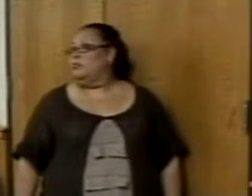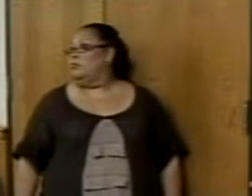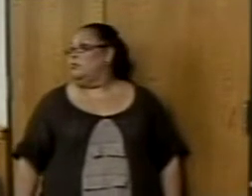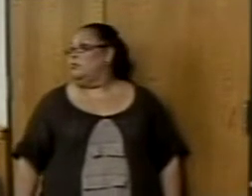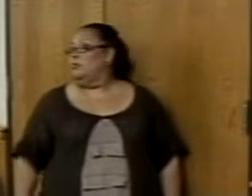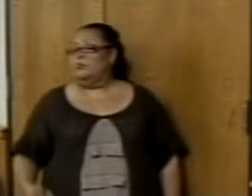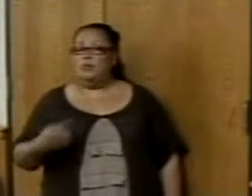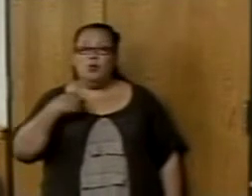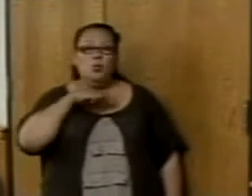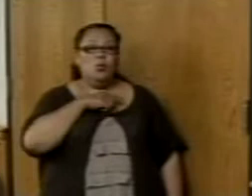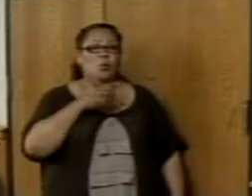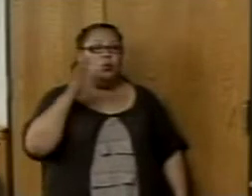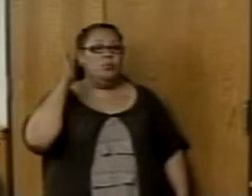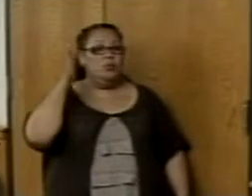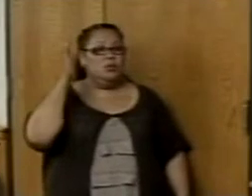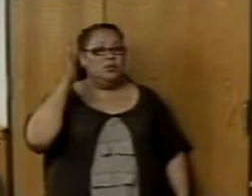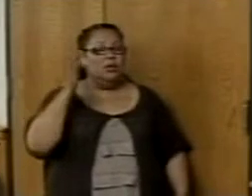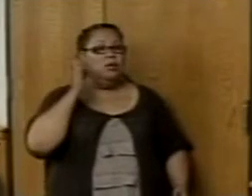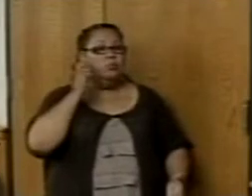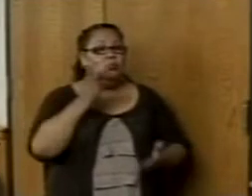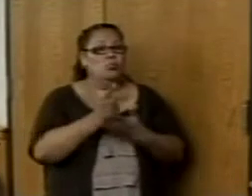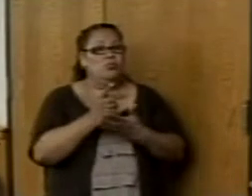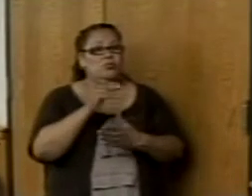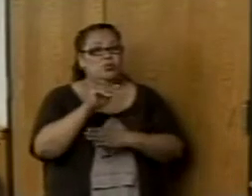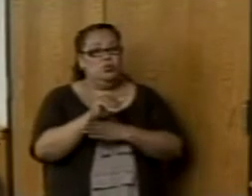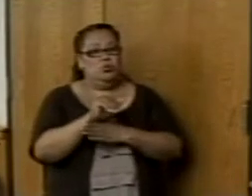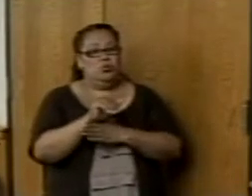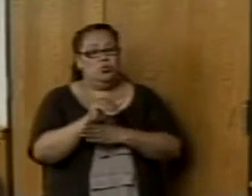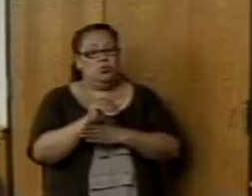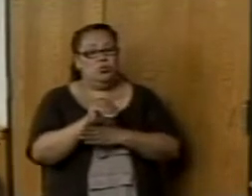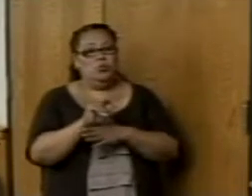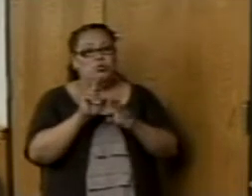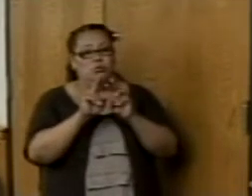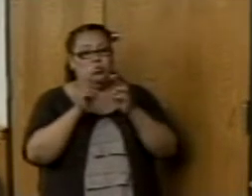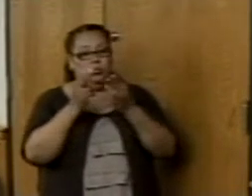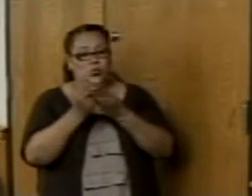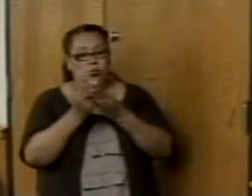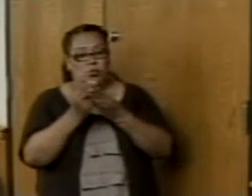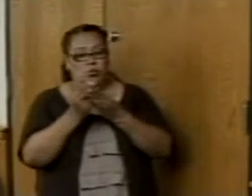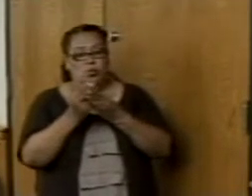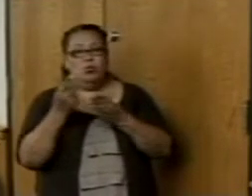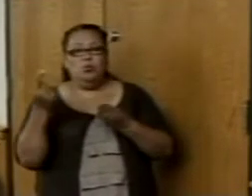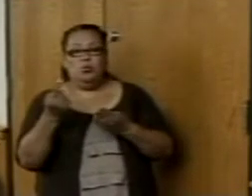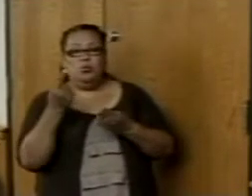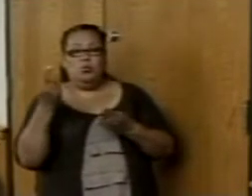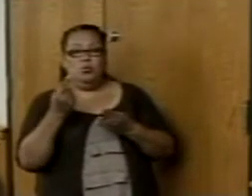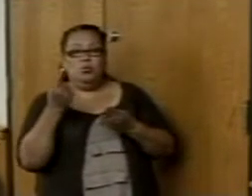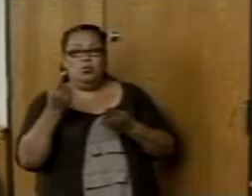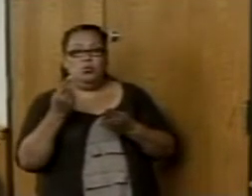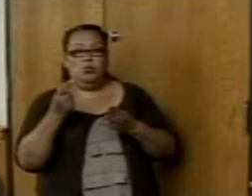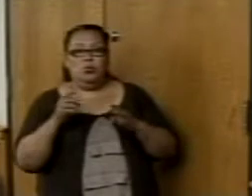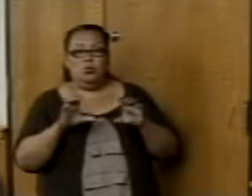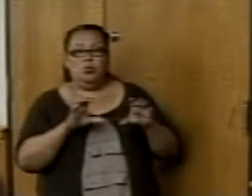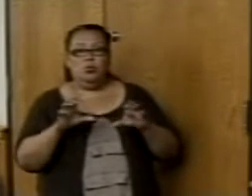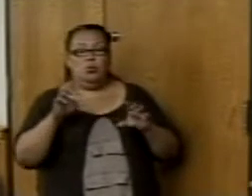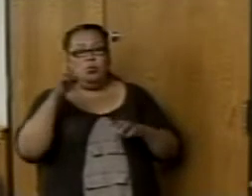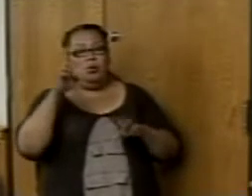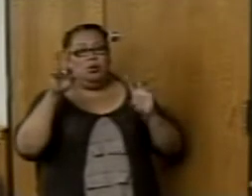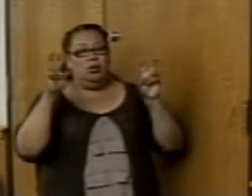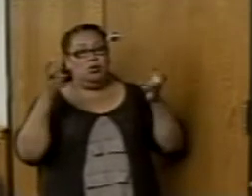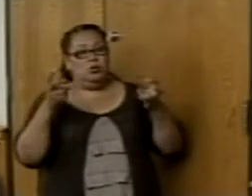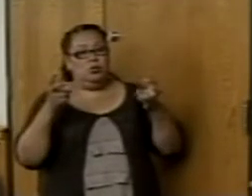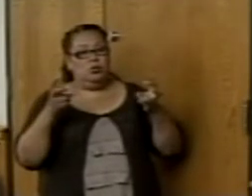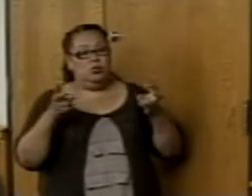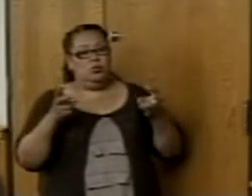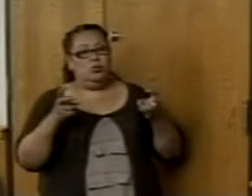seconds. We will present evidence tonight that the union not only does that one issue, but the